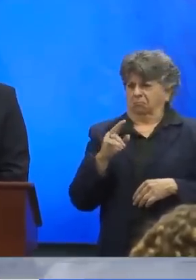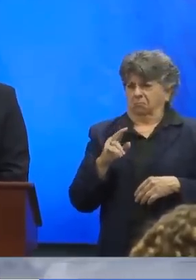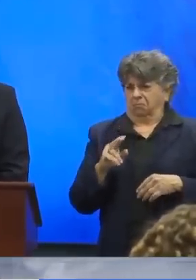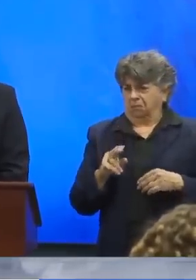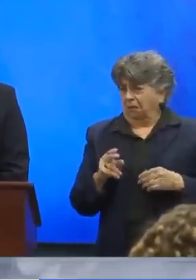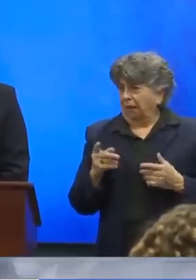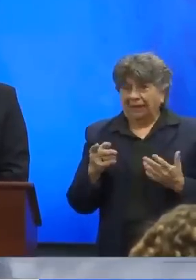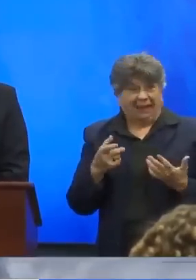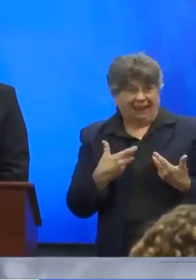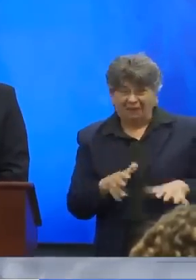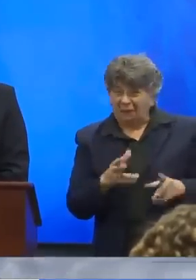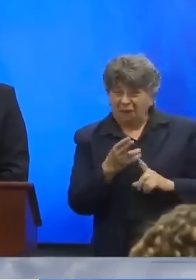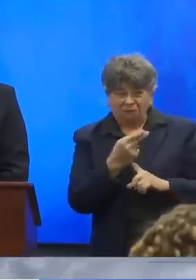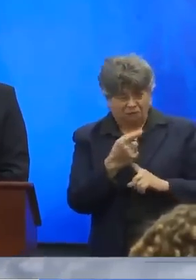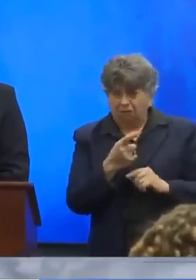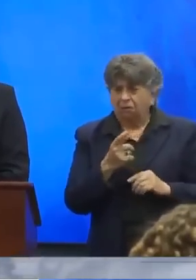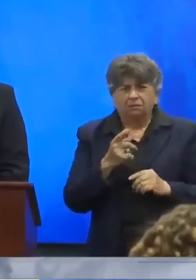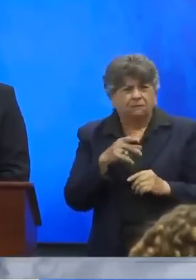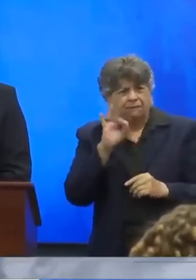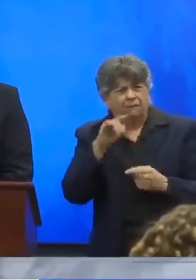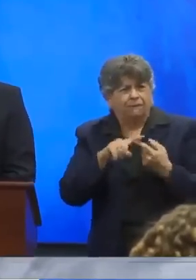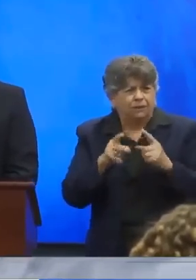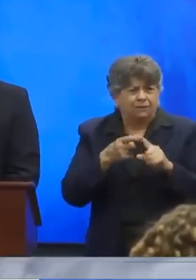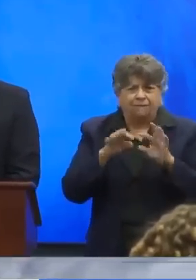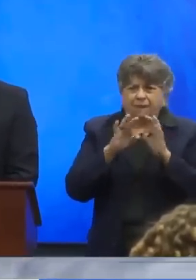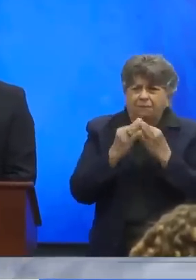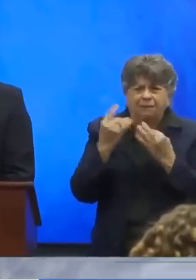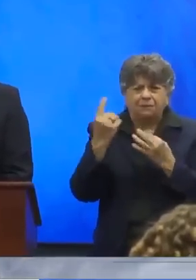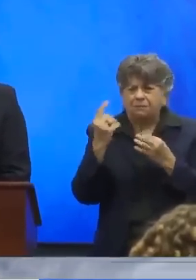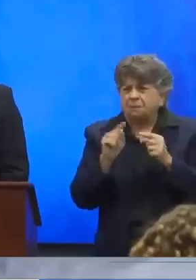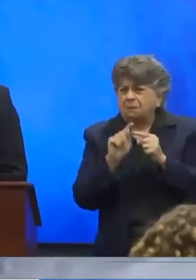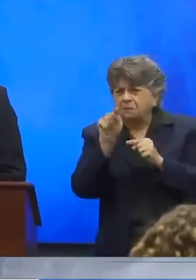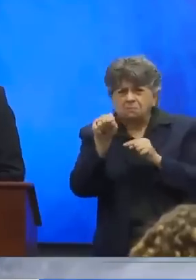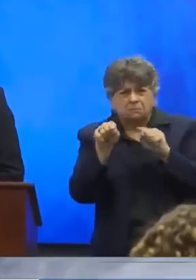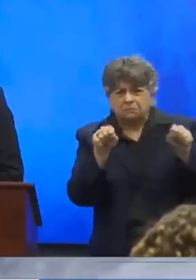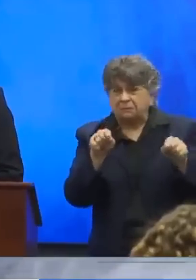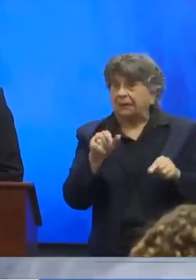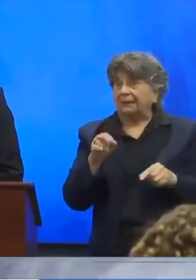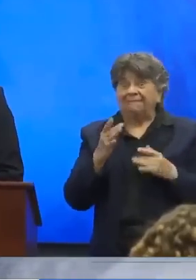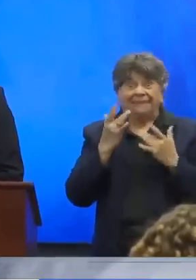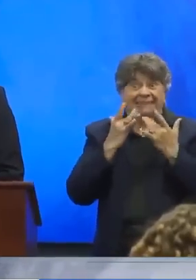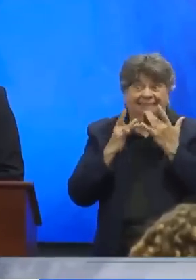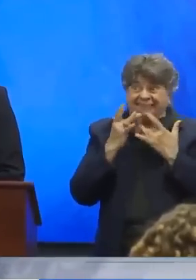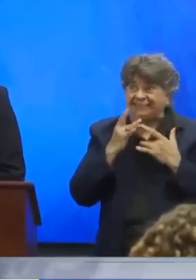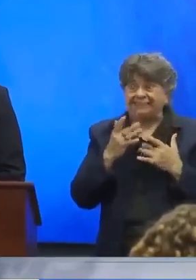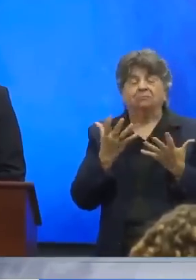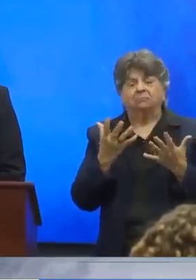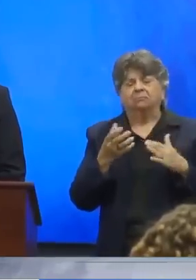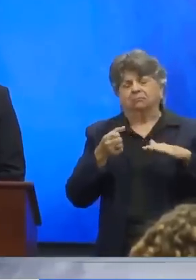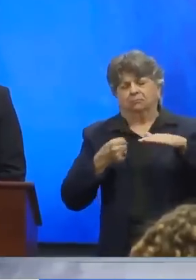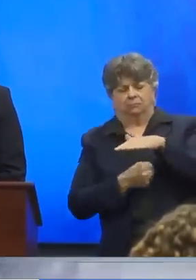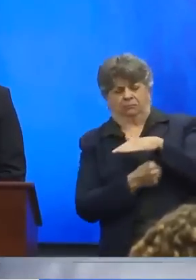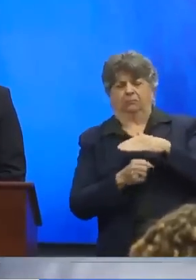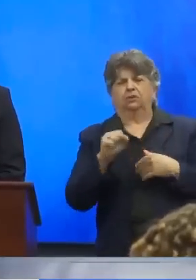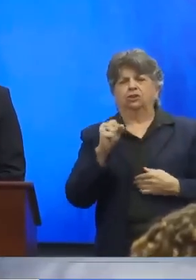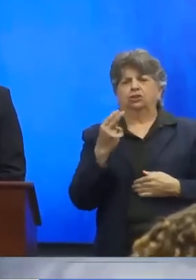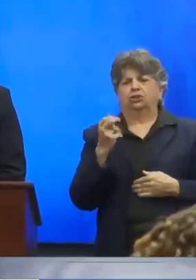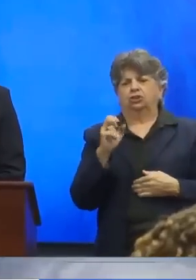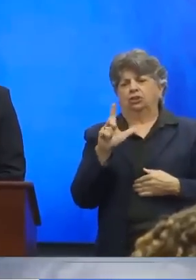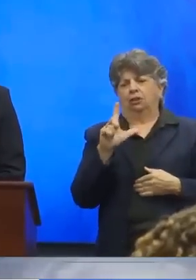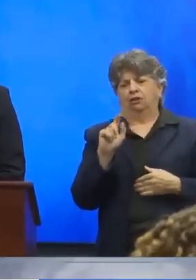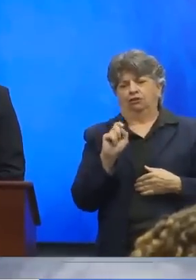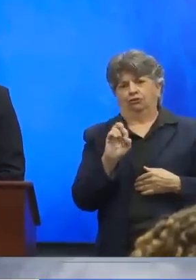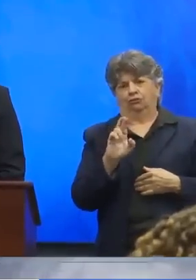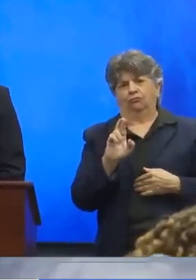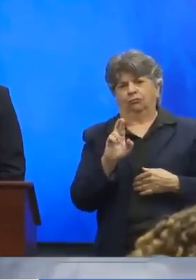People need to know that. And if you're a power dependent, you depend on the power, you must get to some location that can provide you power. Special